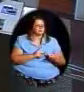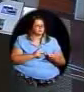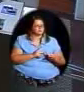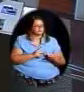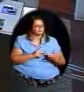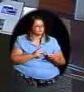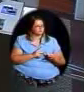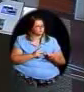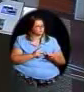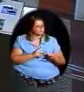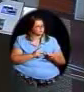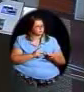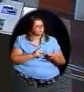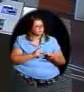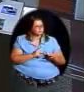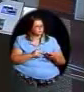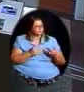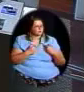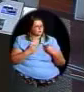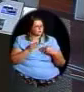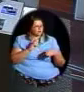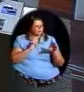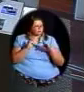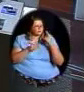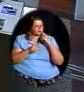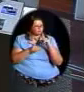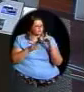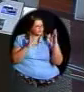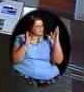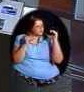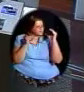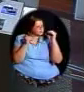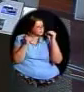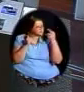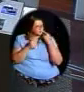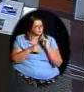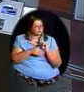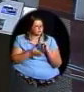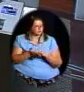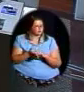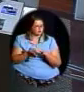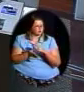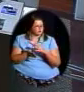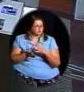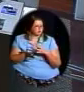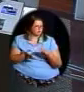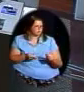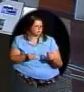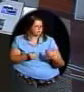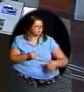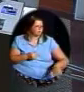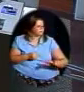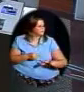Mr. Houghton, do we have a minimum bid expectation? I'm not asking you to state that, but if you could just tell me that, please.